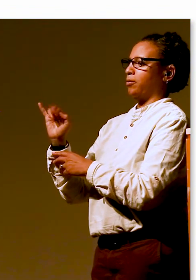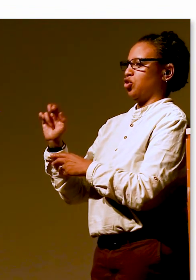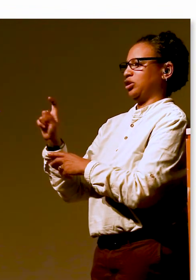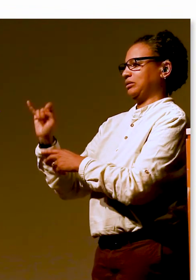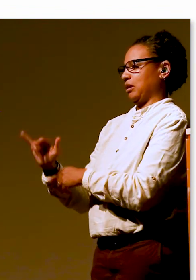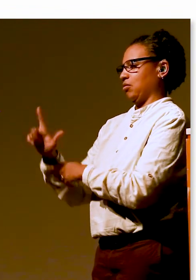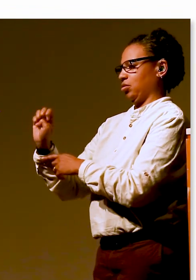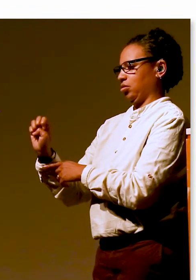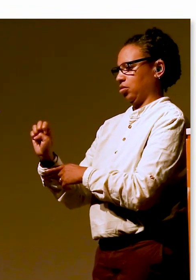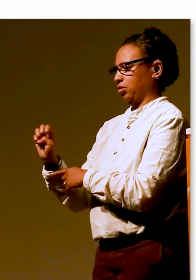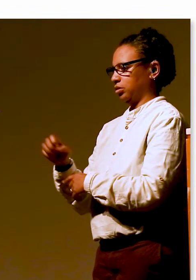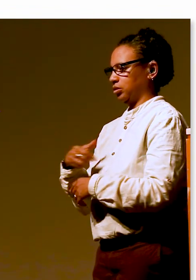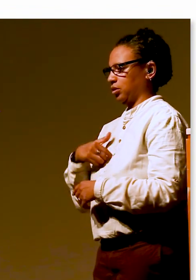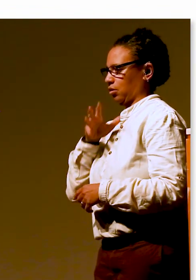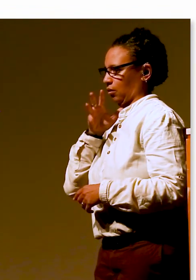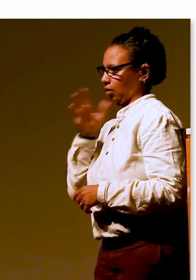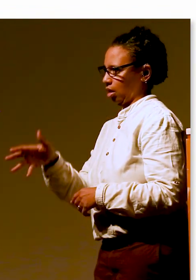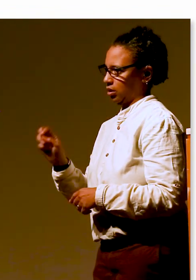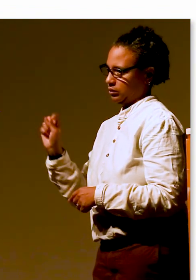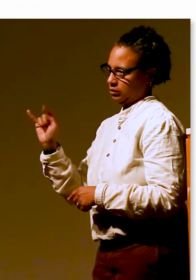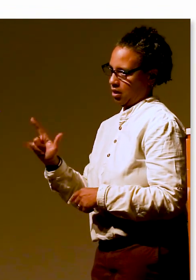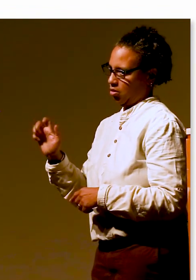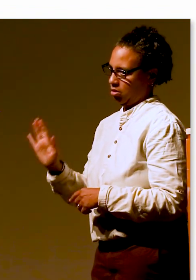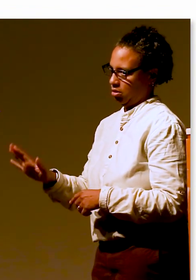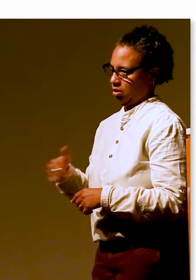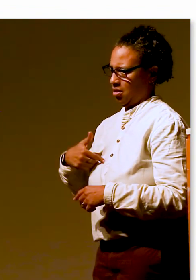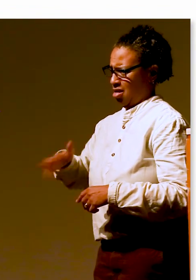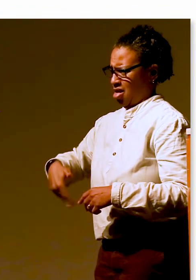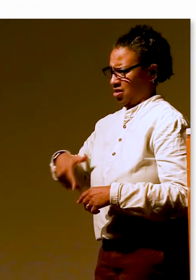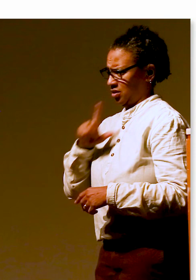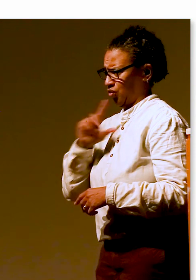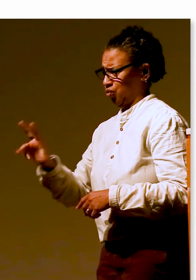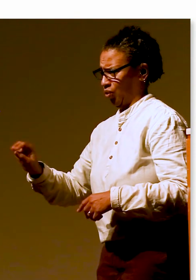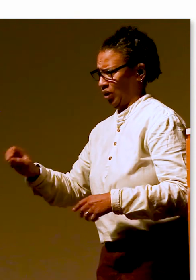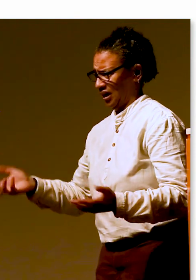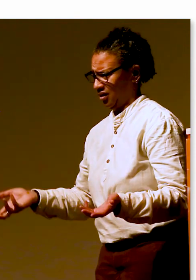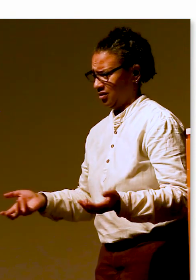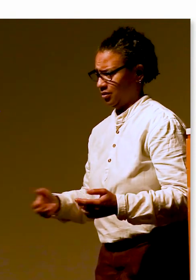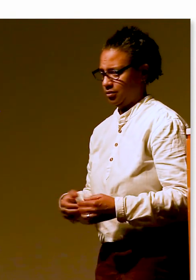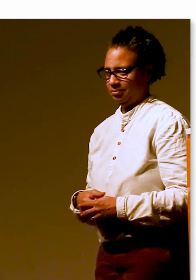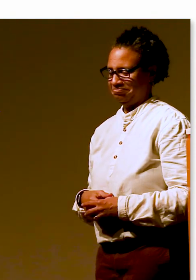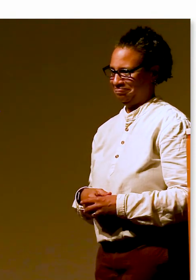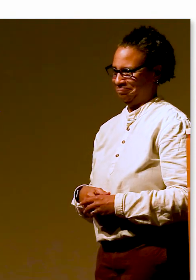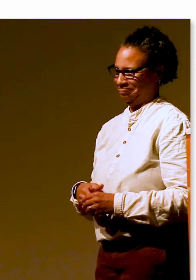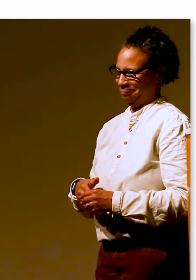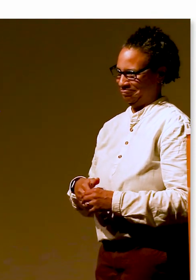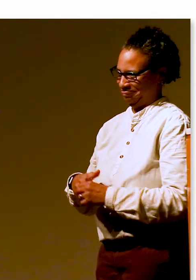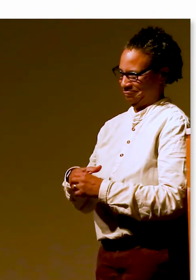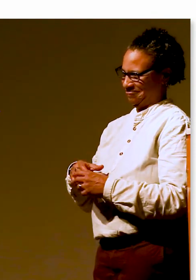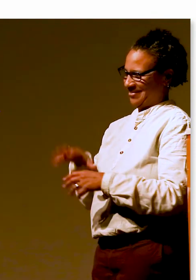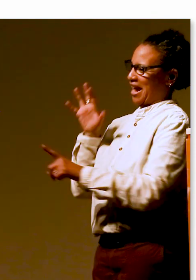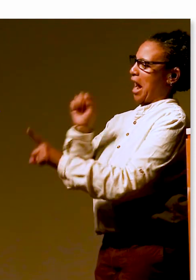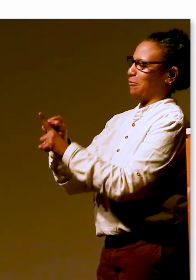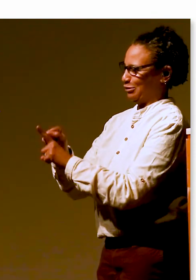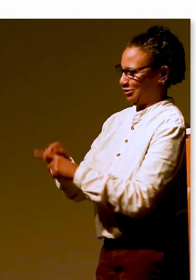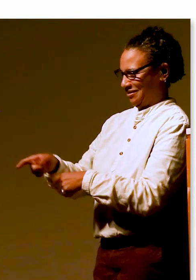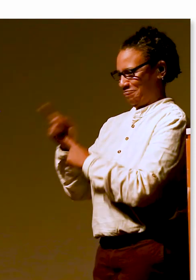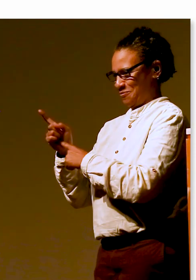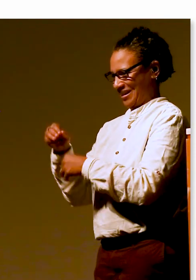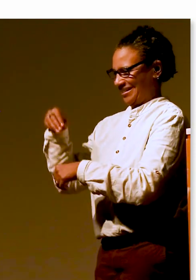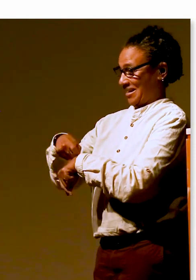yet. But I also realized that memoir is like a moment in time. And in the writing of my